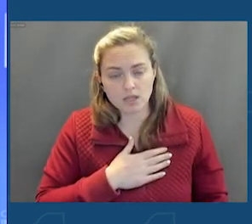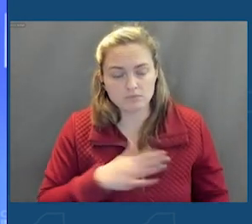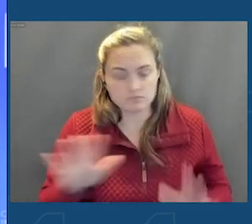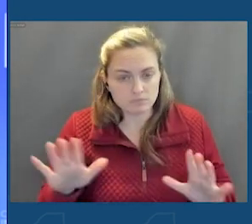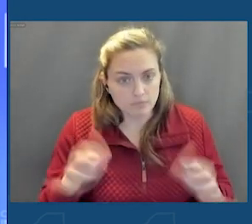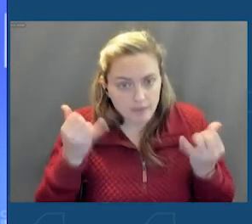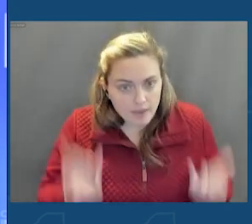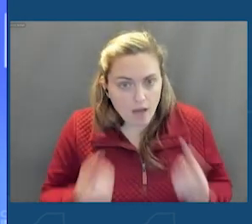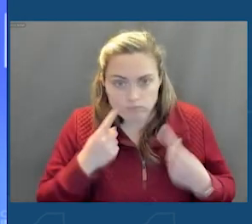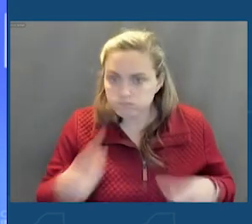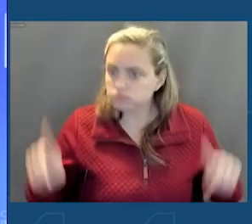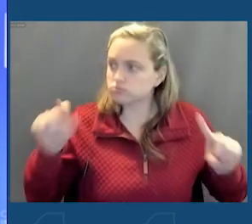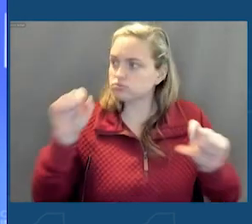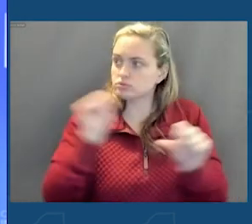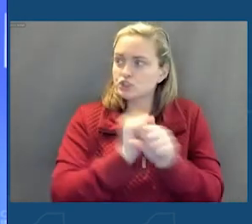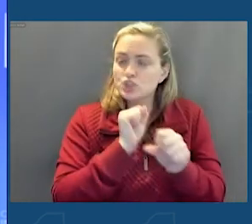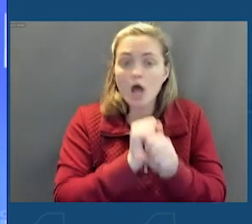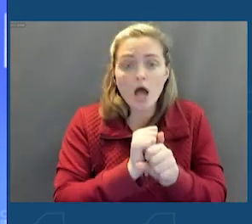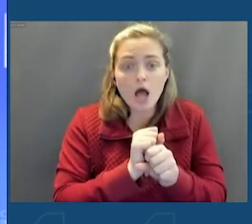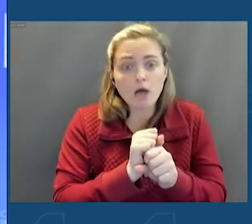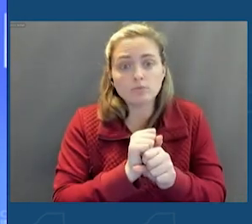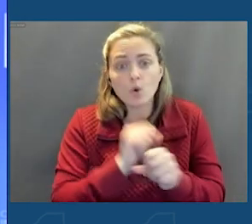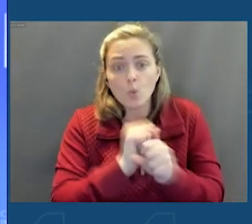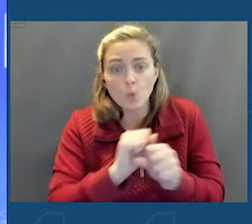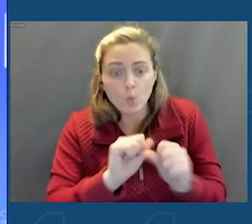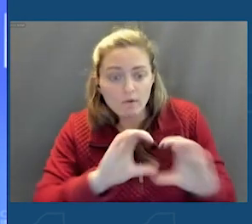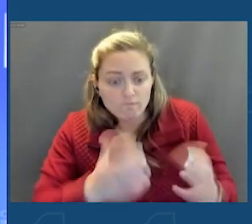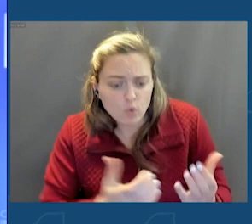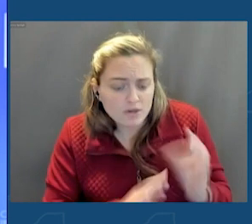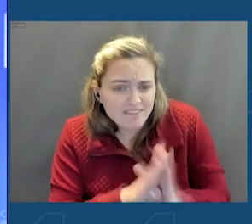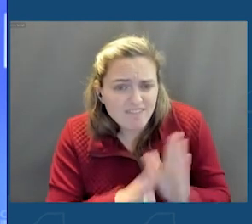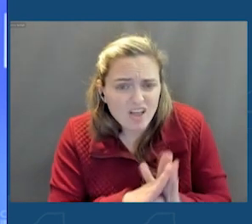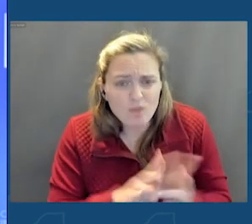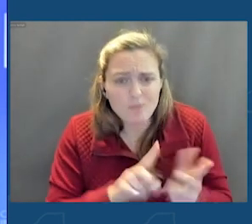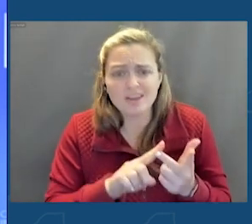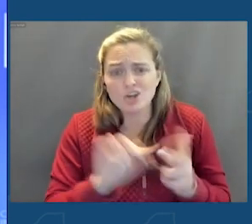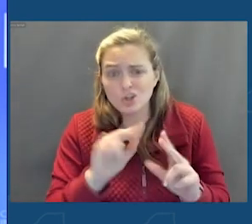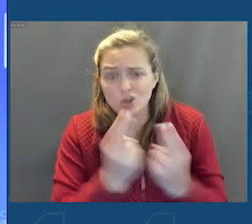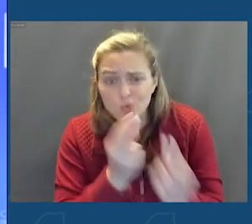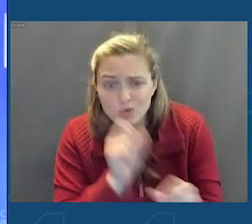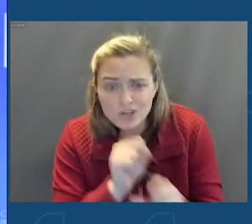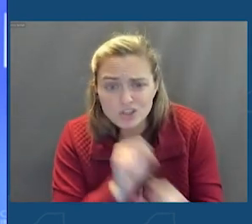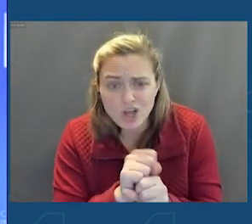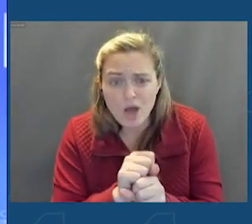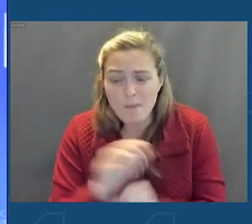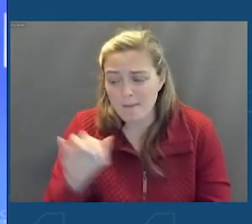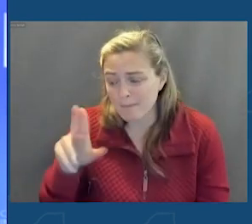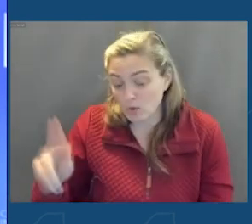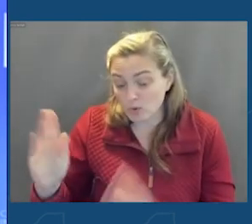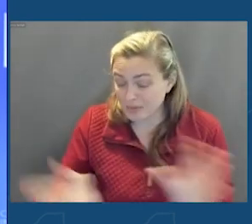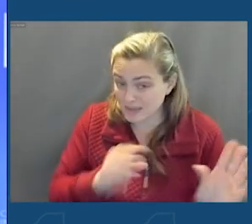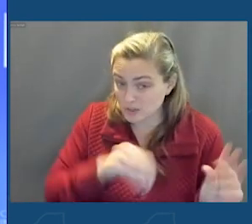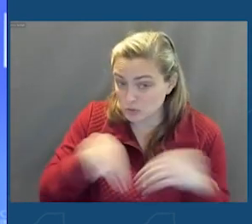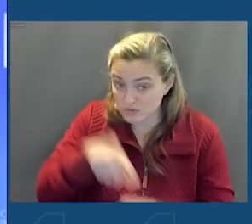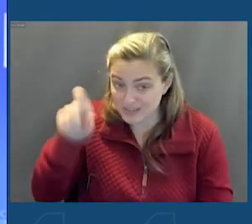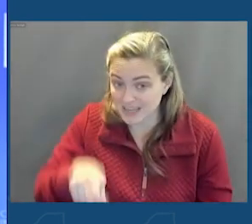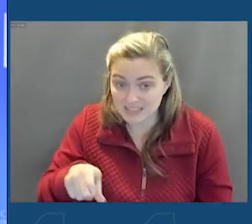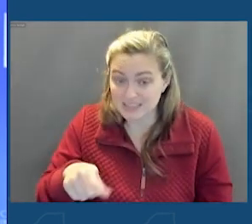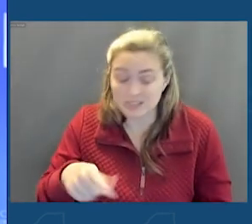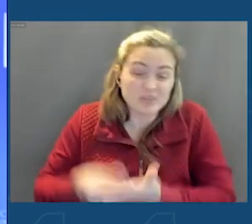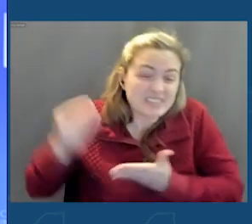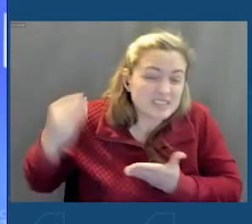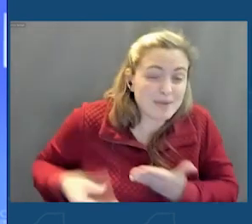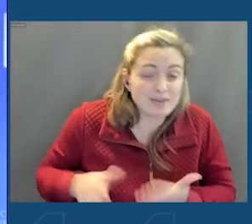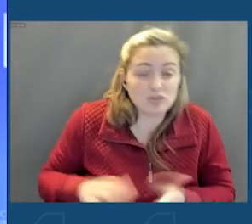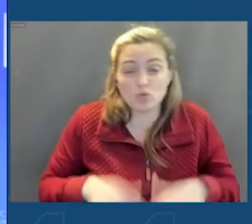development opportunities, good union jobs. Micron was heading out the door to Texas. They told me, well, it's too expensive to build in New York and